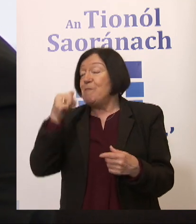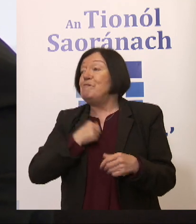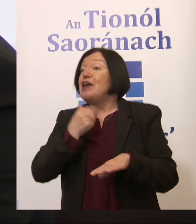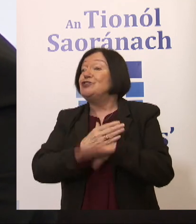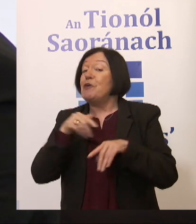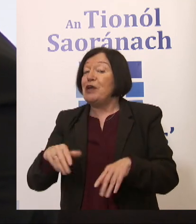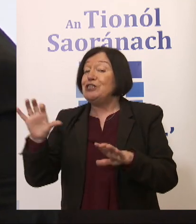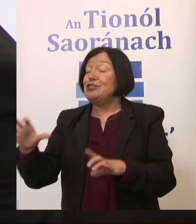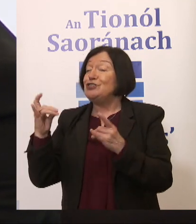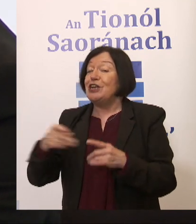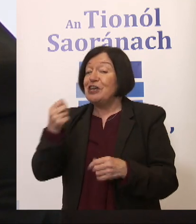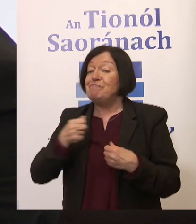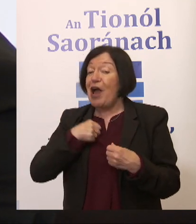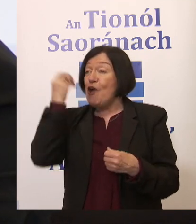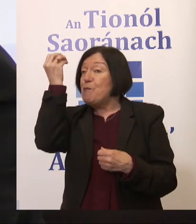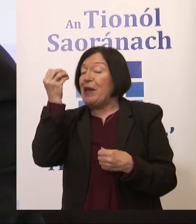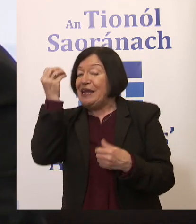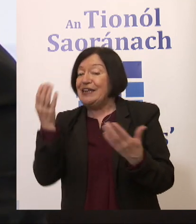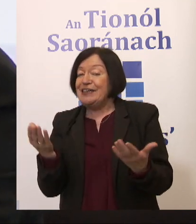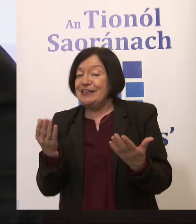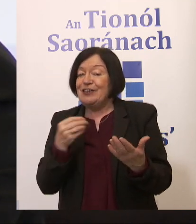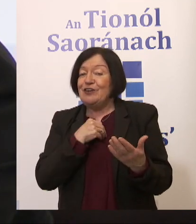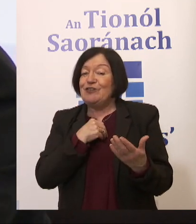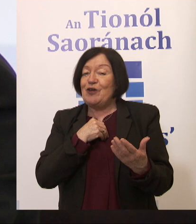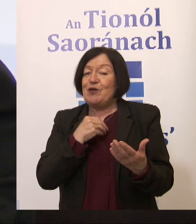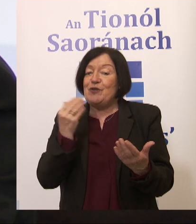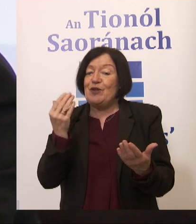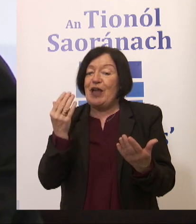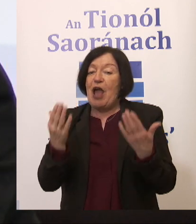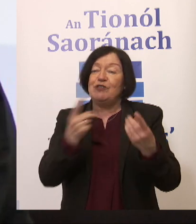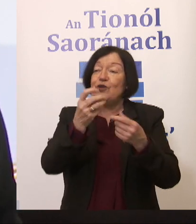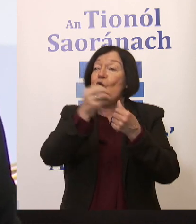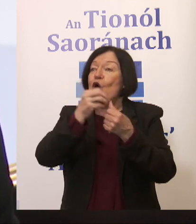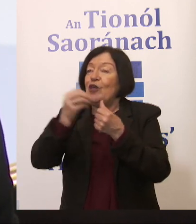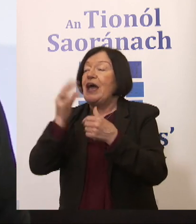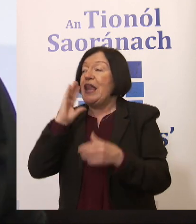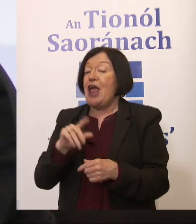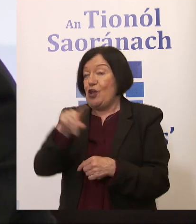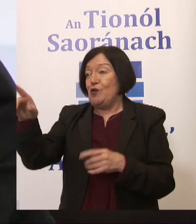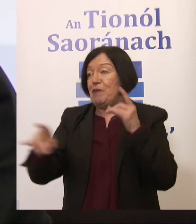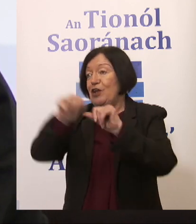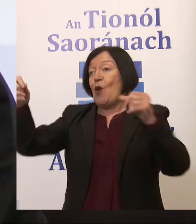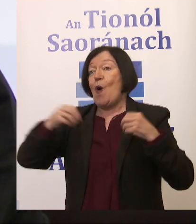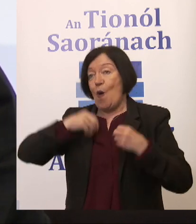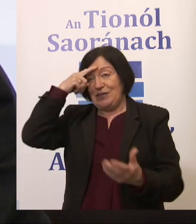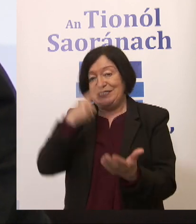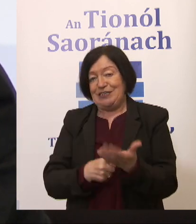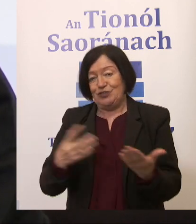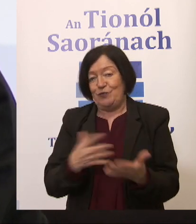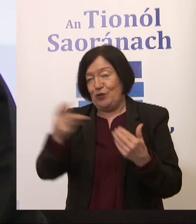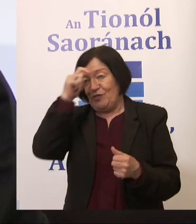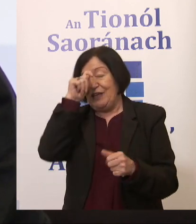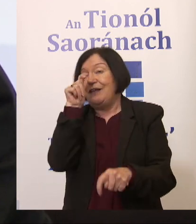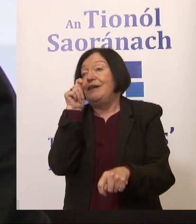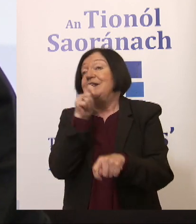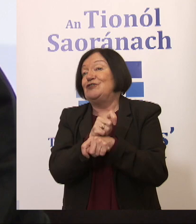here, Chair, isn't to give my opinion more. It's to sort of present how do they do it elsewhere, and let you to make your own decisions around what you think might be